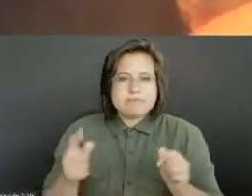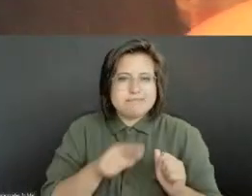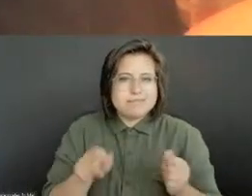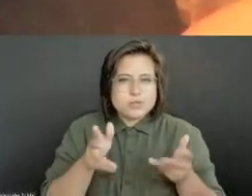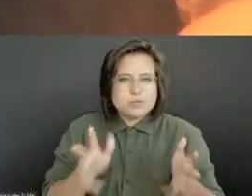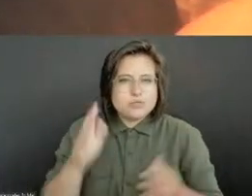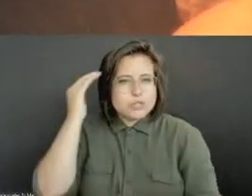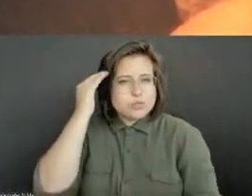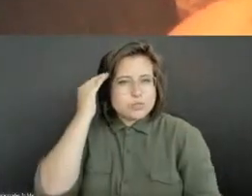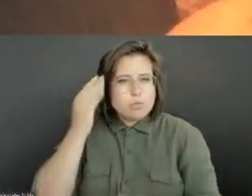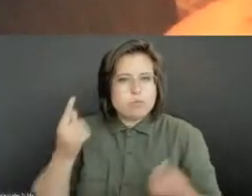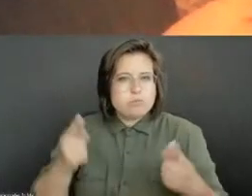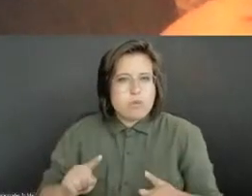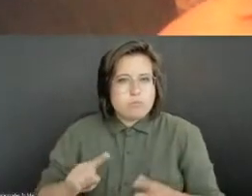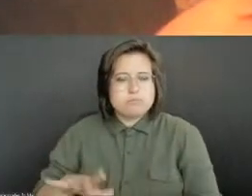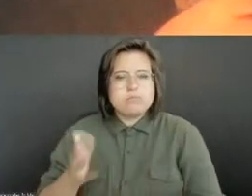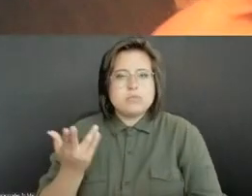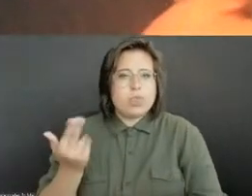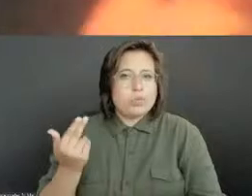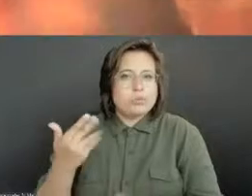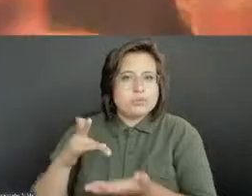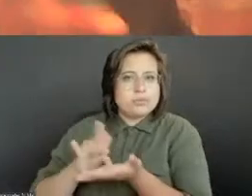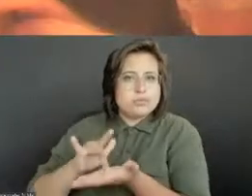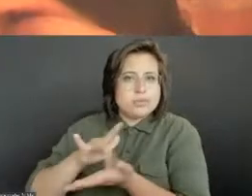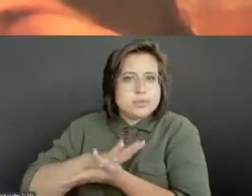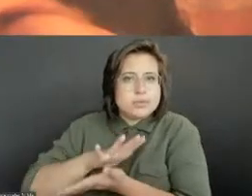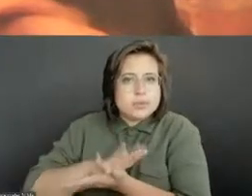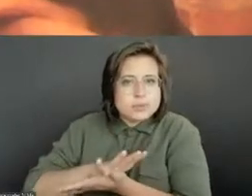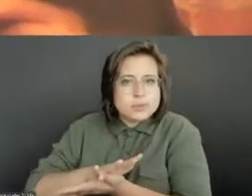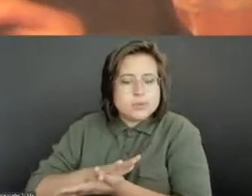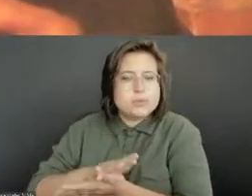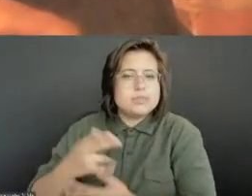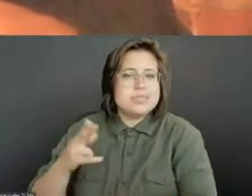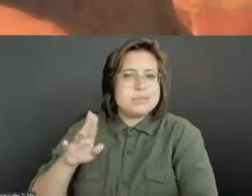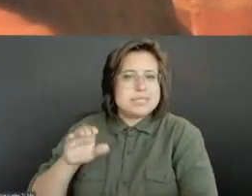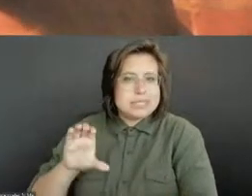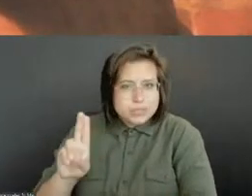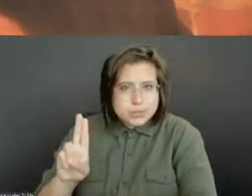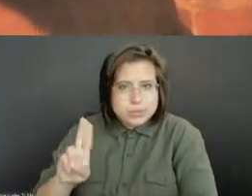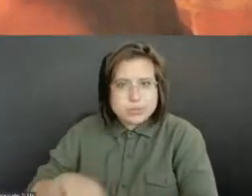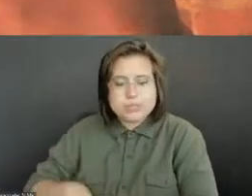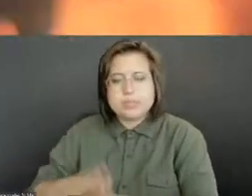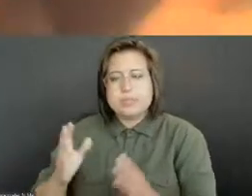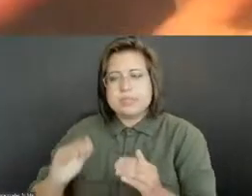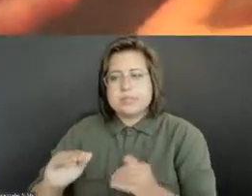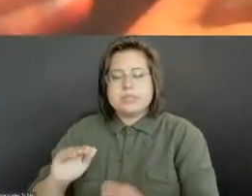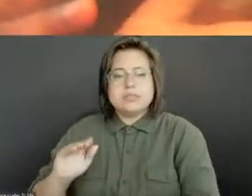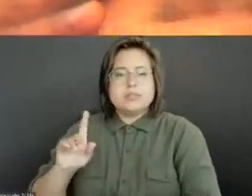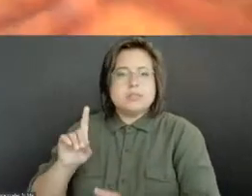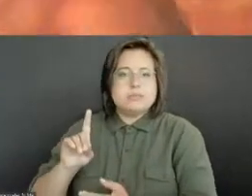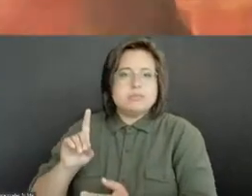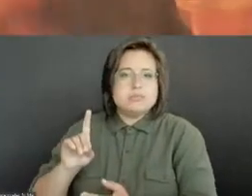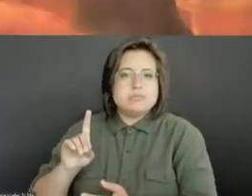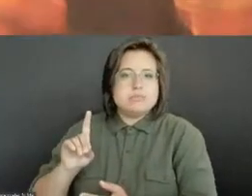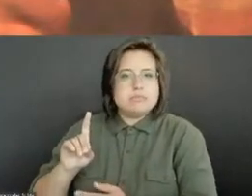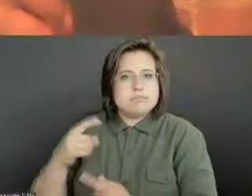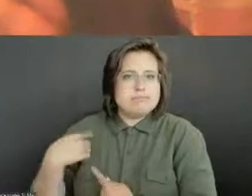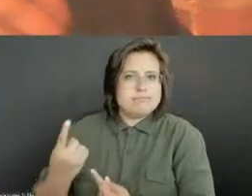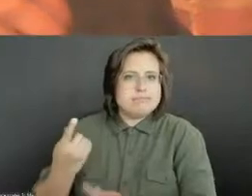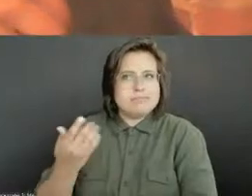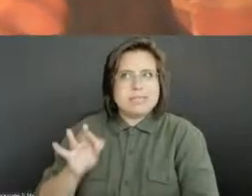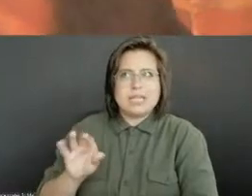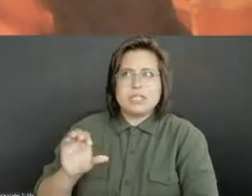were 13 medical schools at HBCUs in 1900, but we haven't had a new one